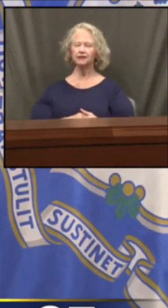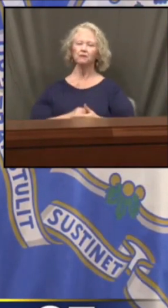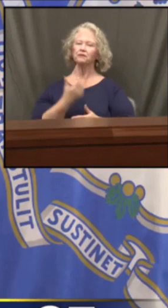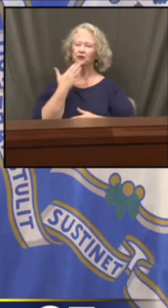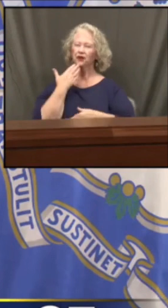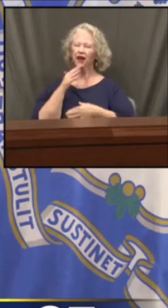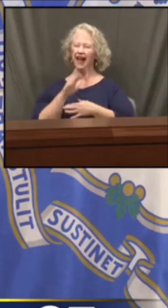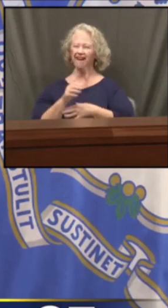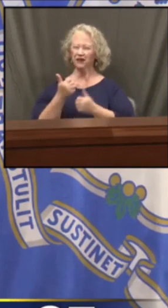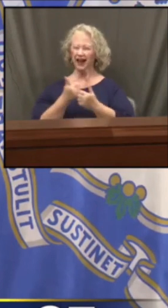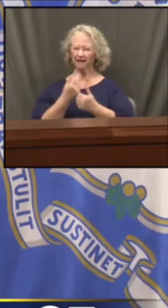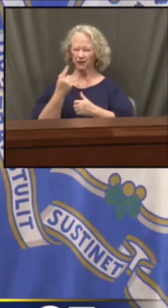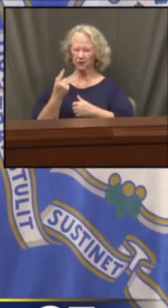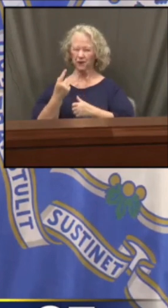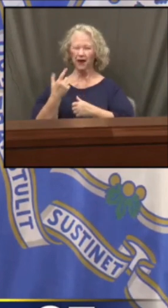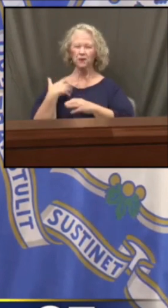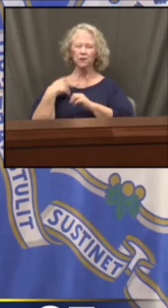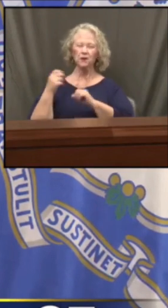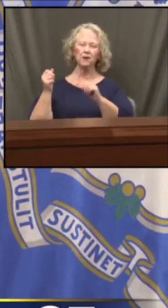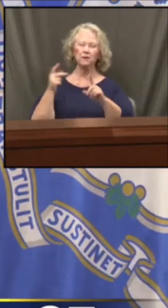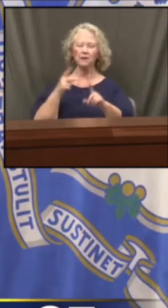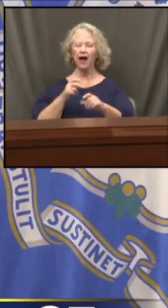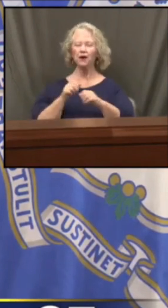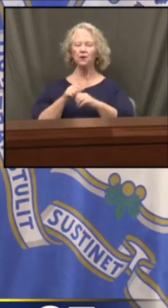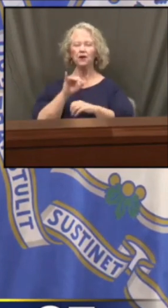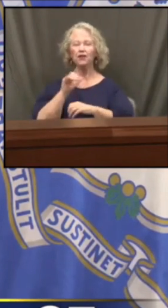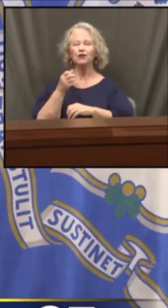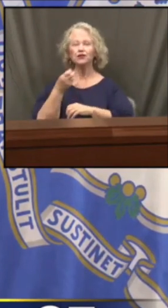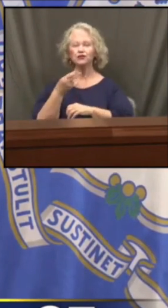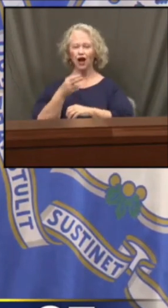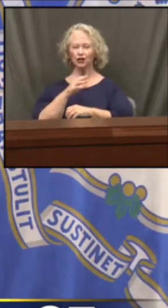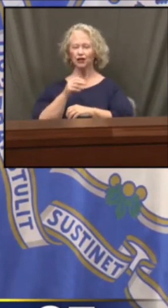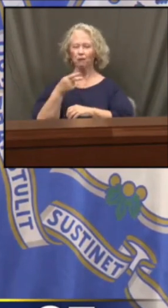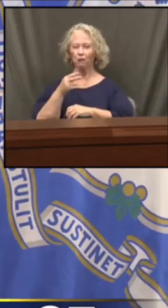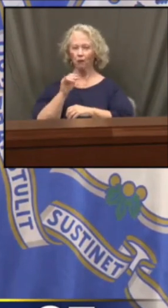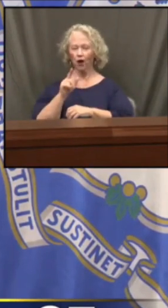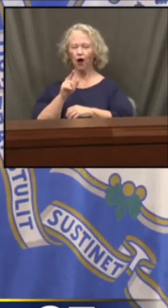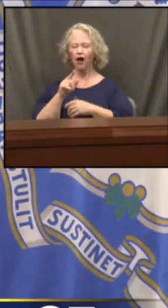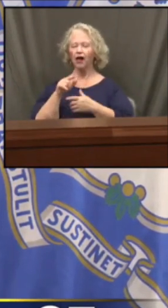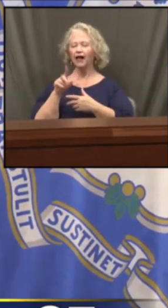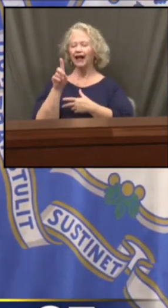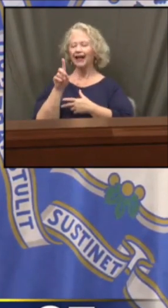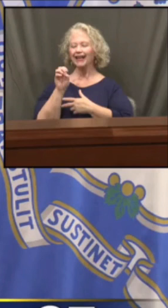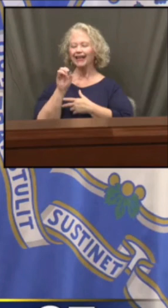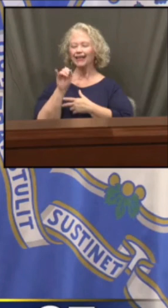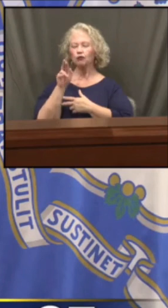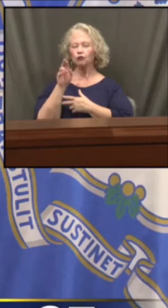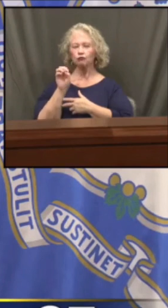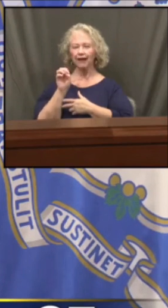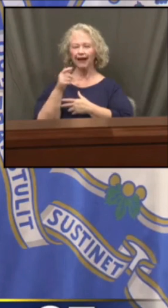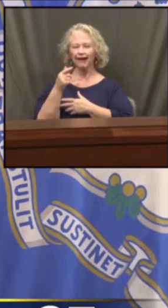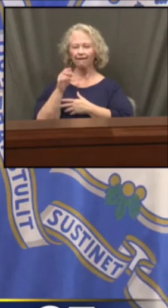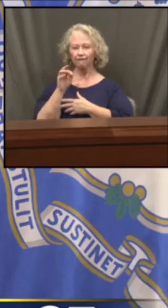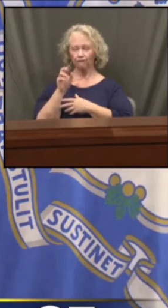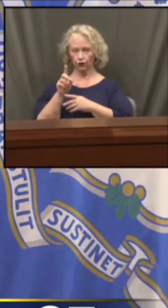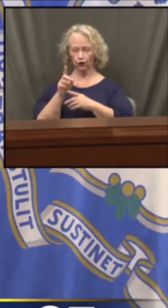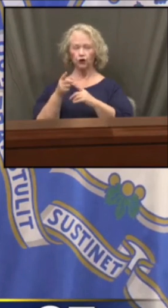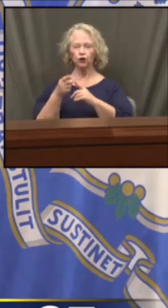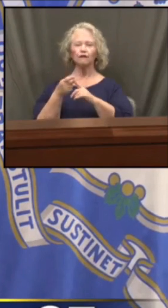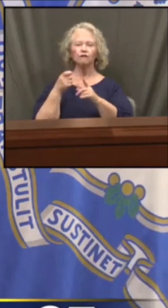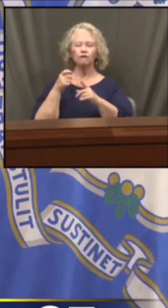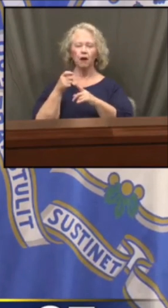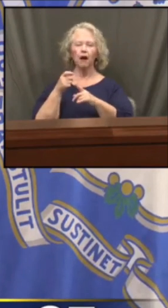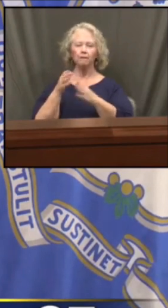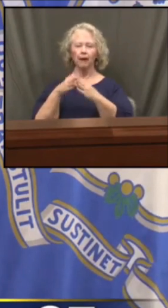Good afternoon, everybody. We're back with Josh and Paul and Deirdre Gifford, Public Health, and Charlene Russell Tucker,